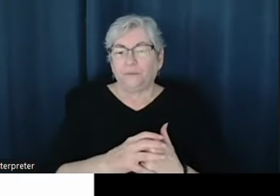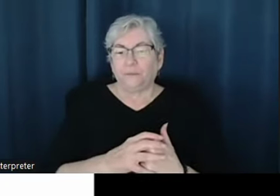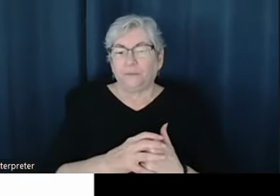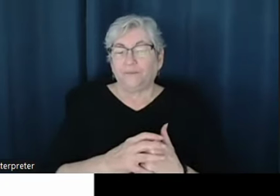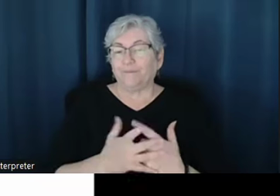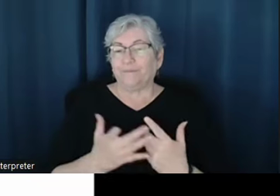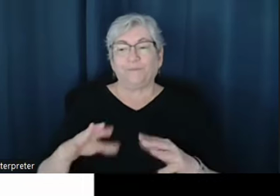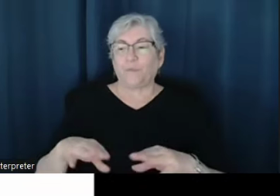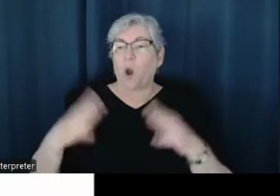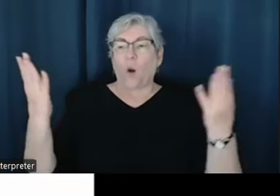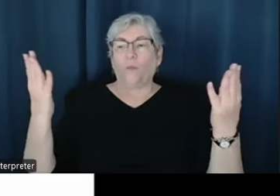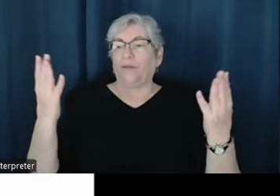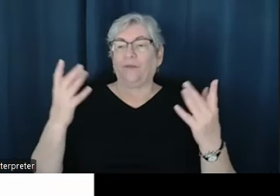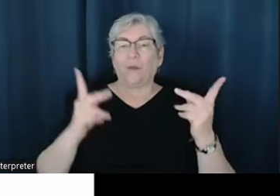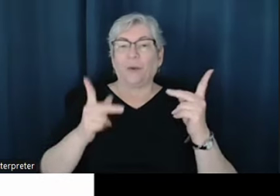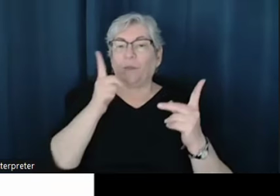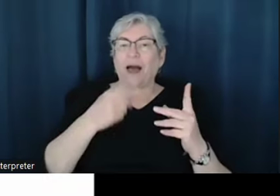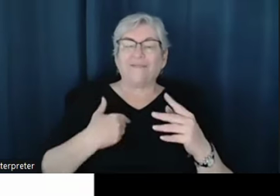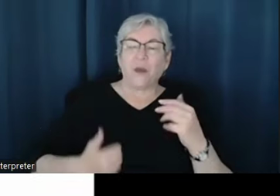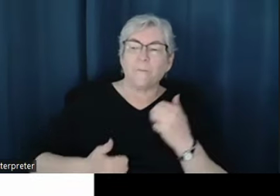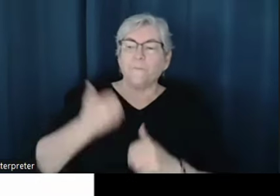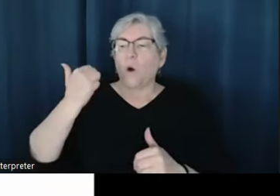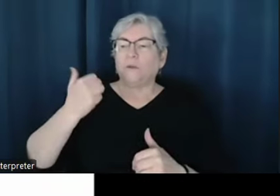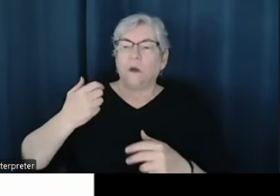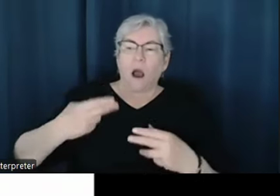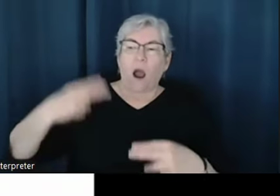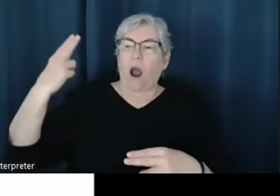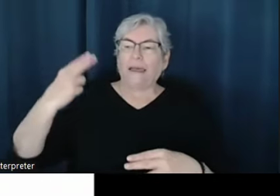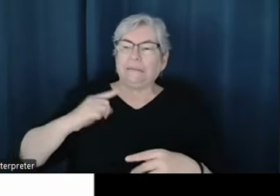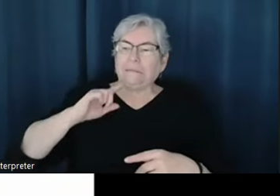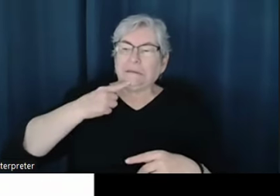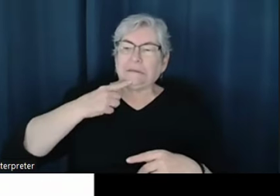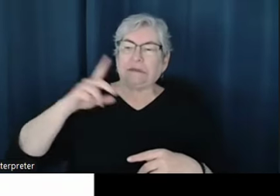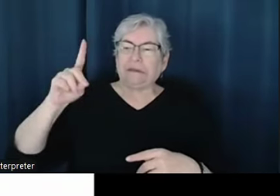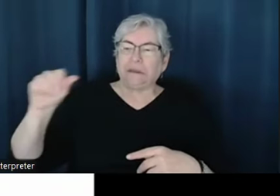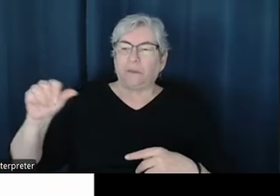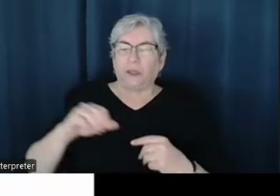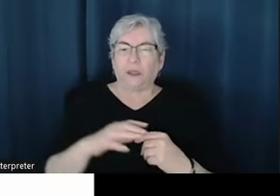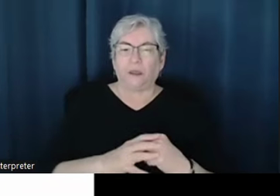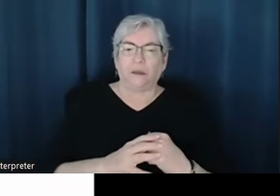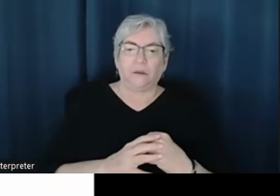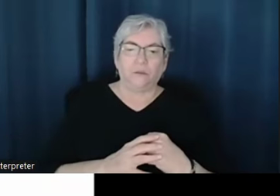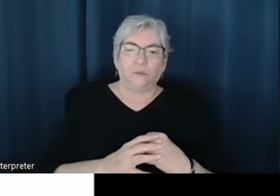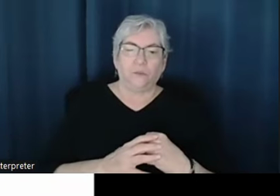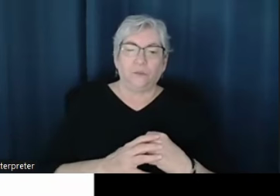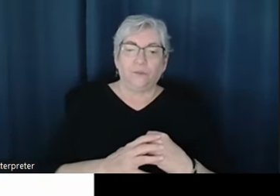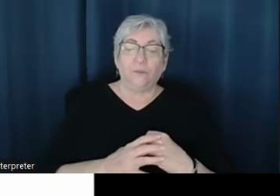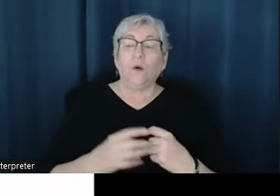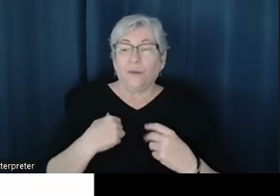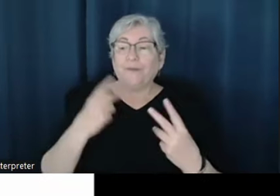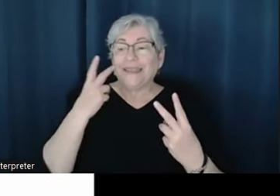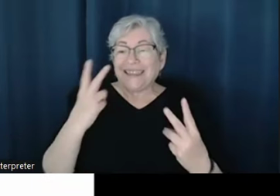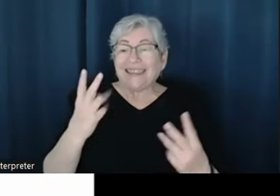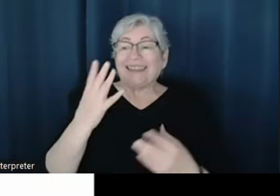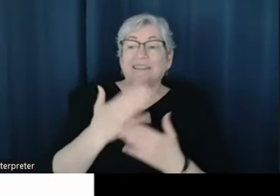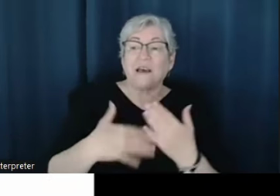open for the people on the highest, with the highest disabilities, most severe disability. We have seen in a couple of